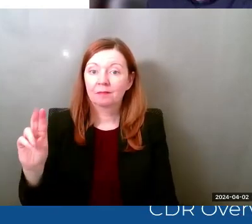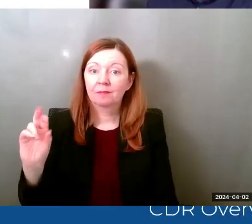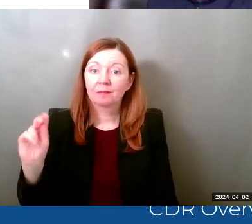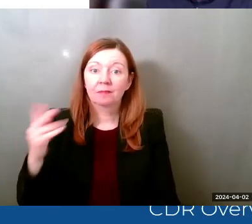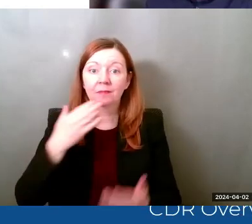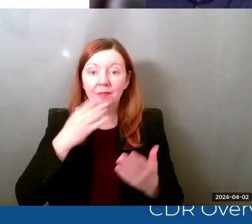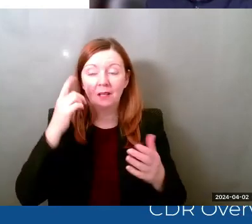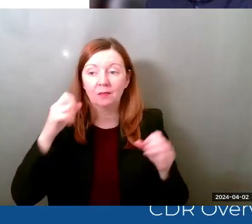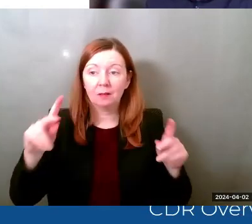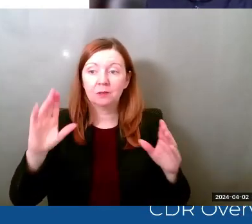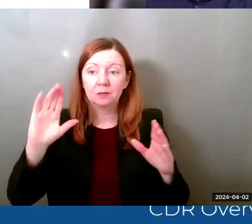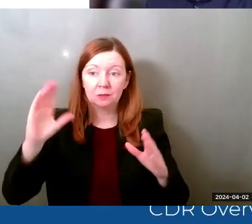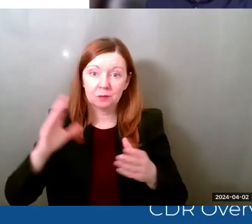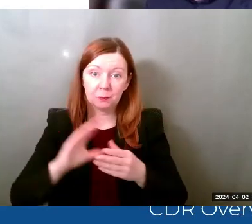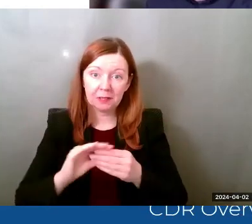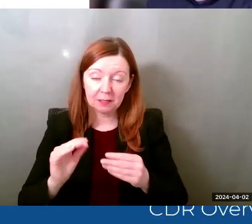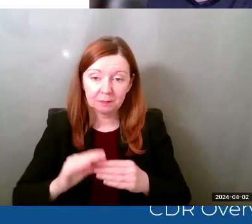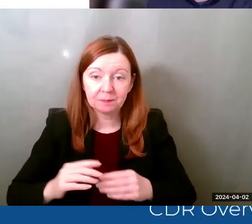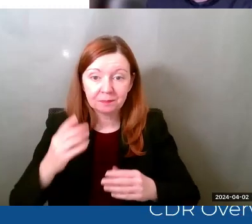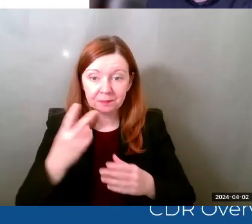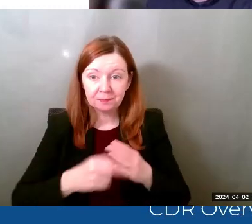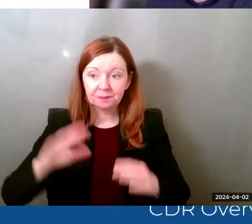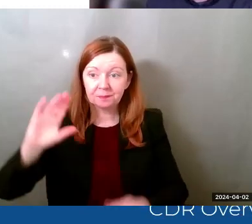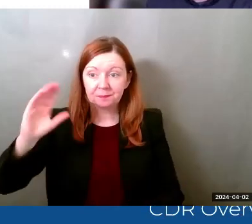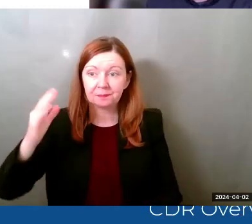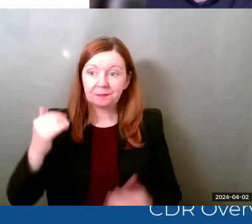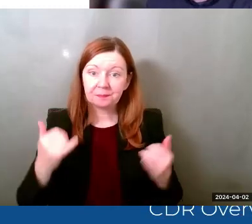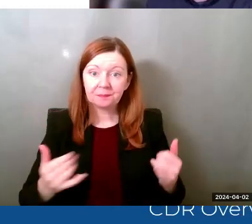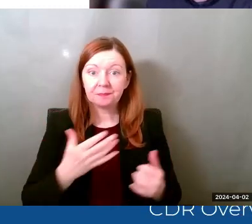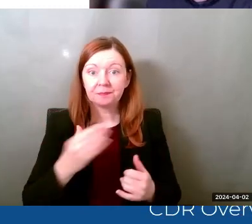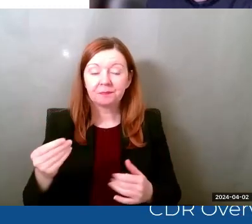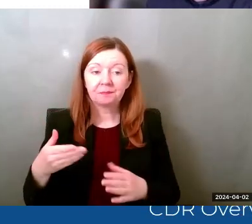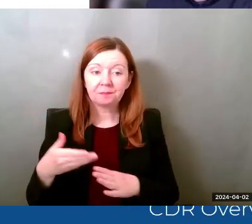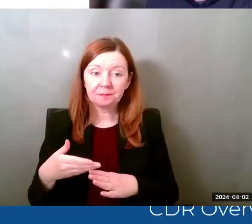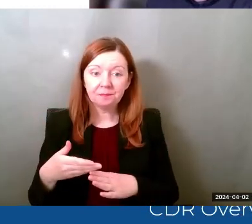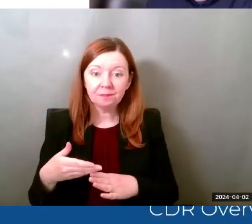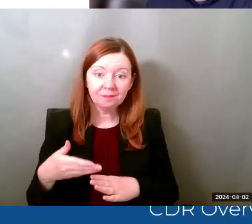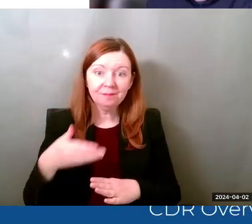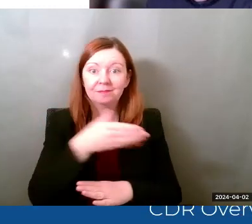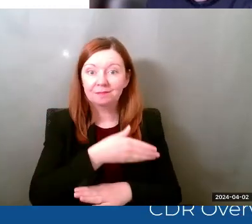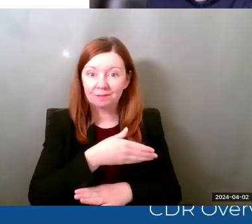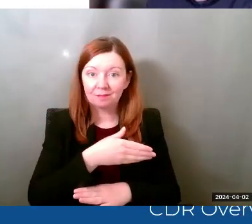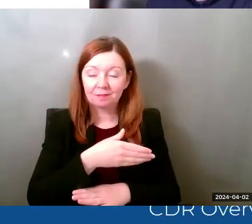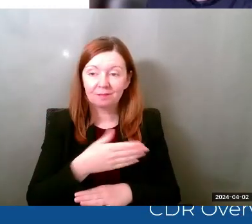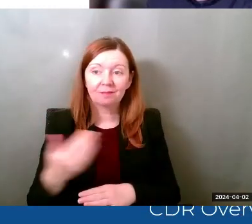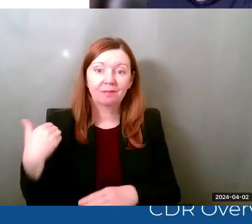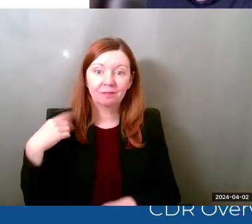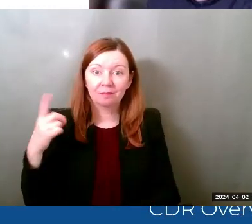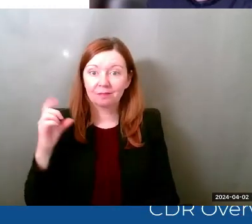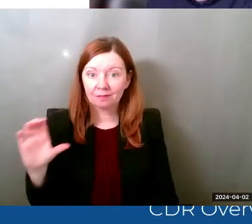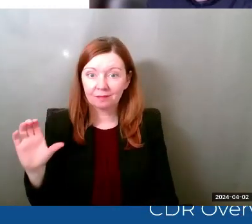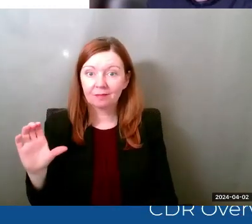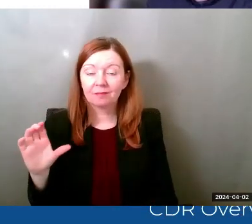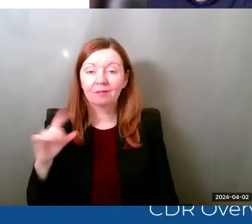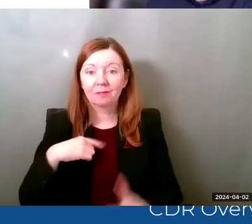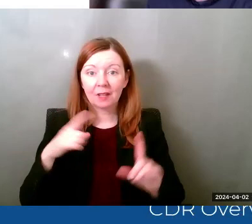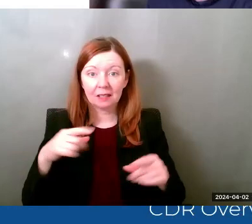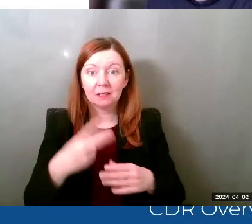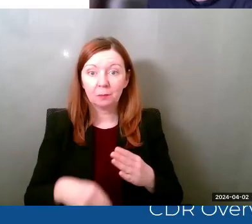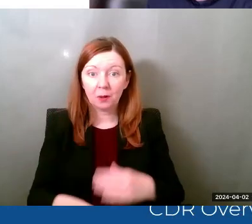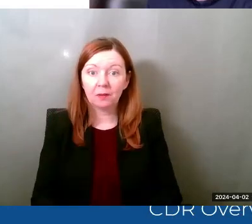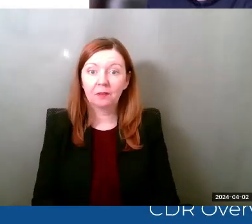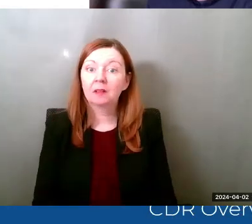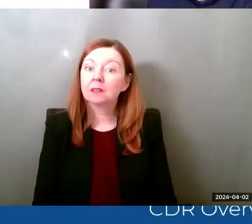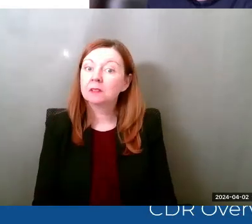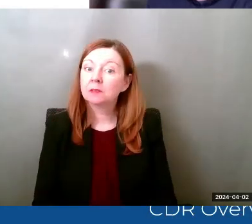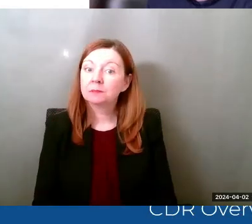speak for both the presentation today and the one previously, I think was back in December. I attended both.